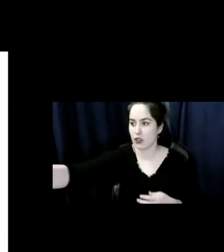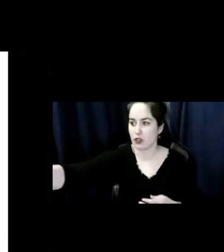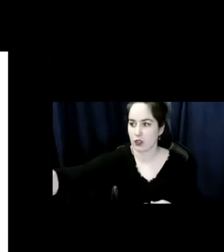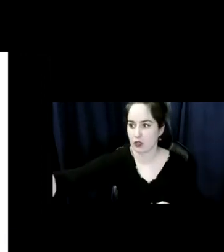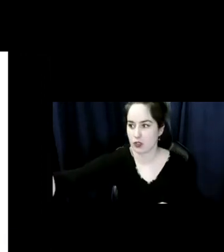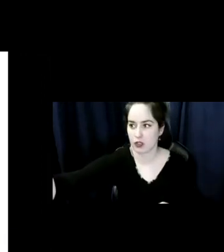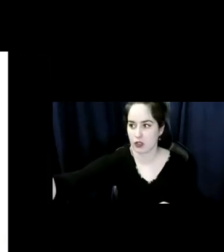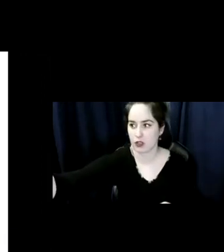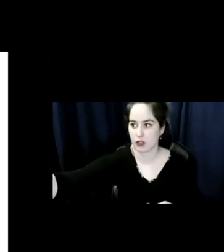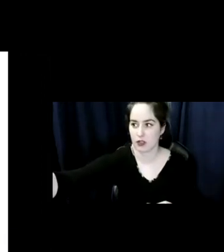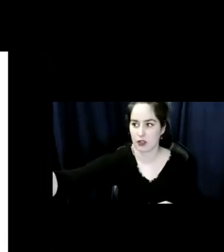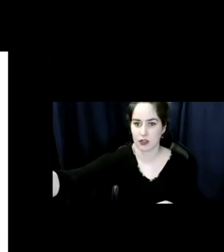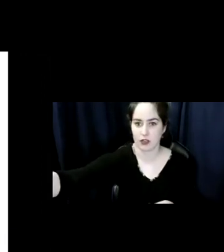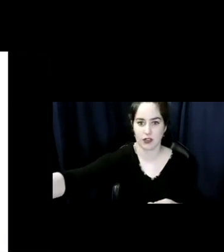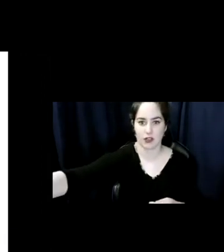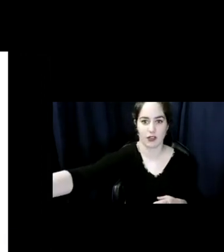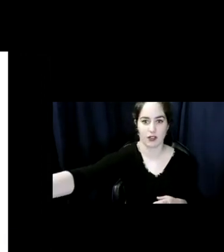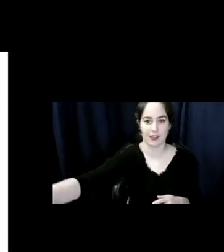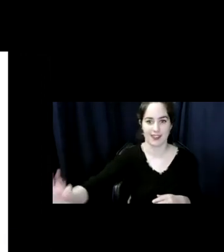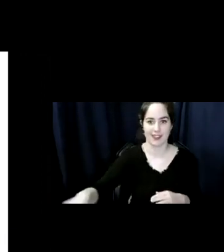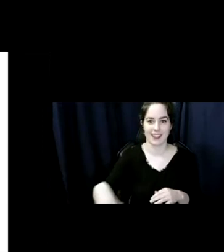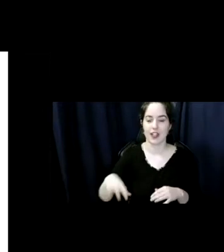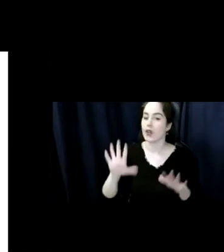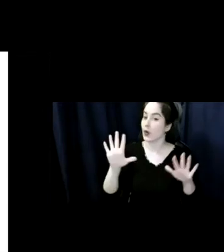So TAC accessibility grants.